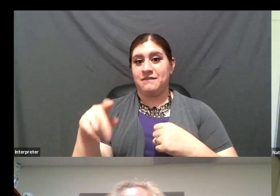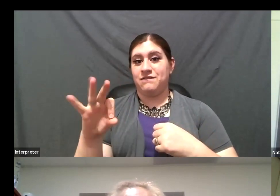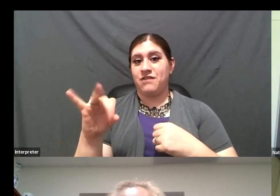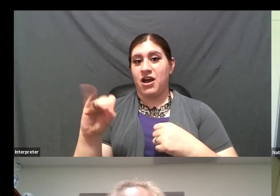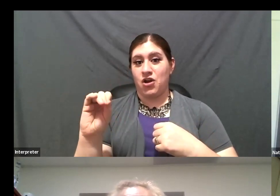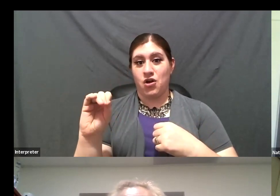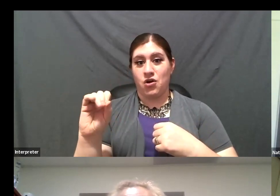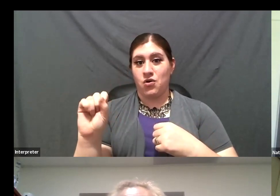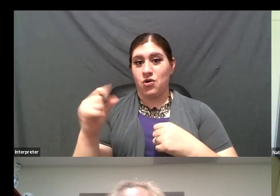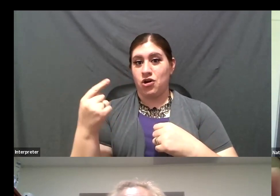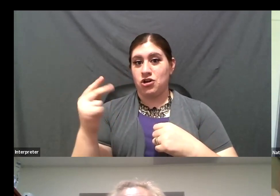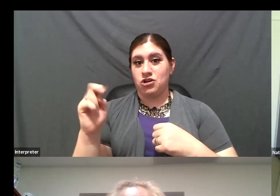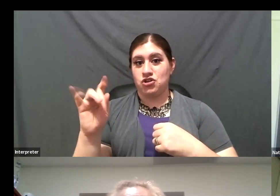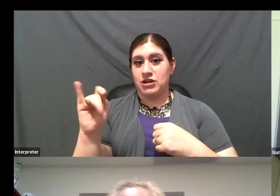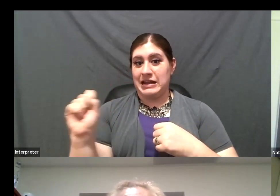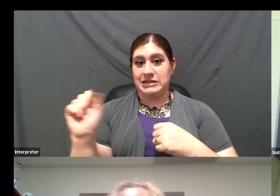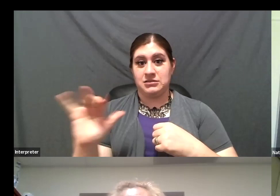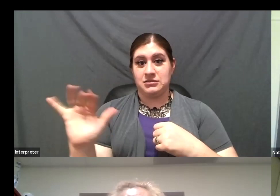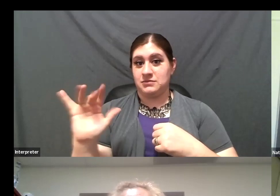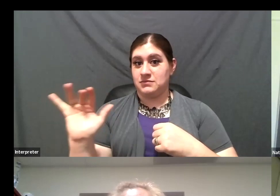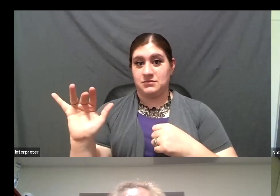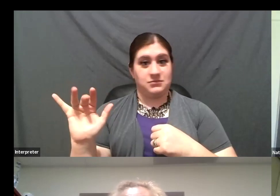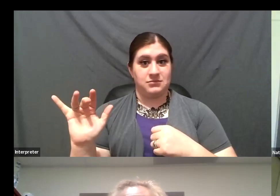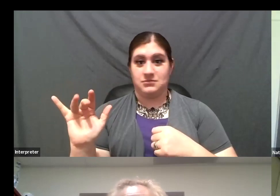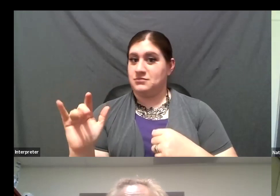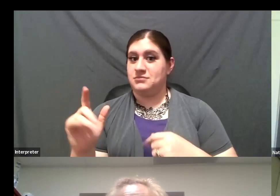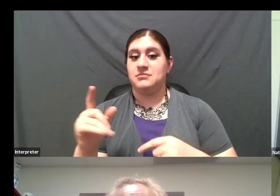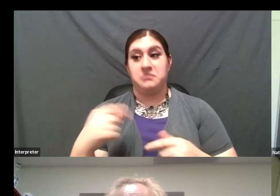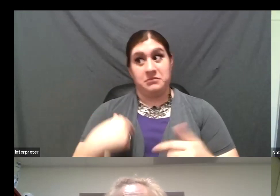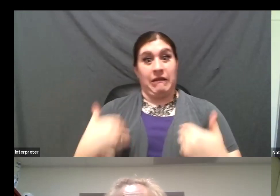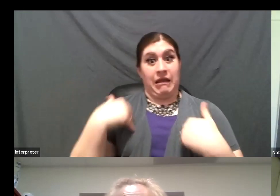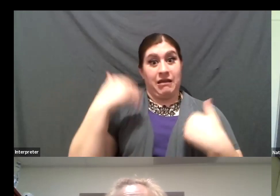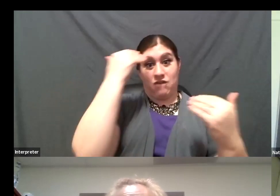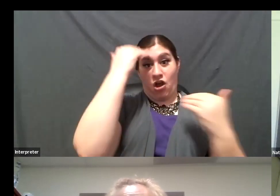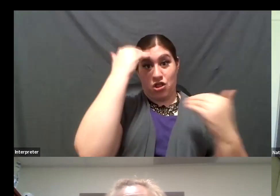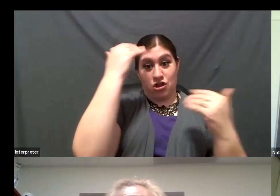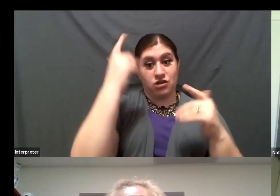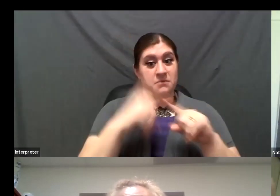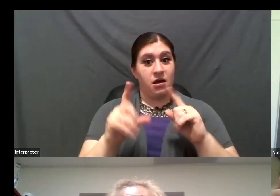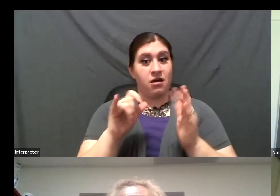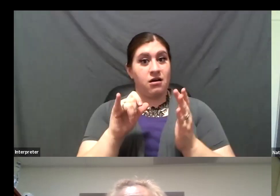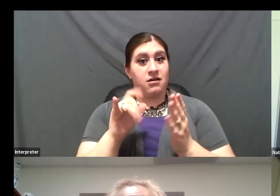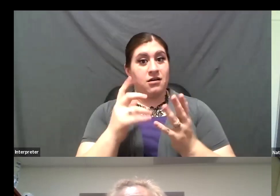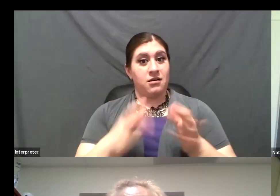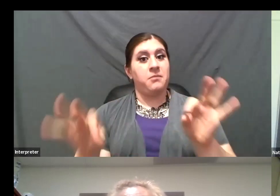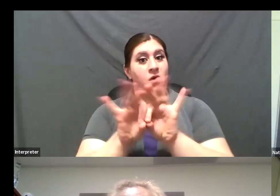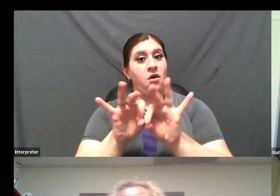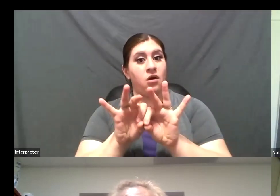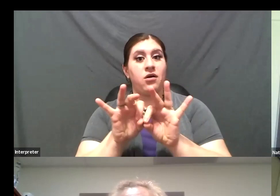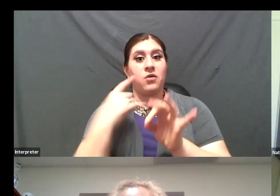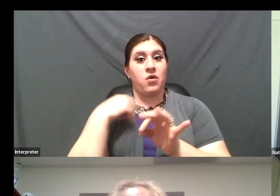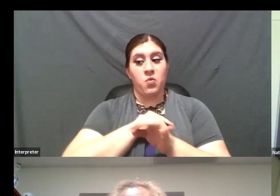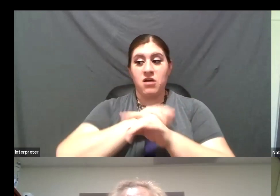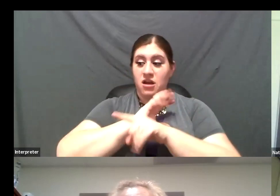had gotten into that. And so the key thing is that, even though I did have knowledge in it, of course, but the key thing is that when we're on the cutting edge of